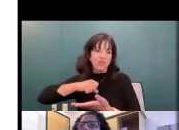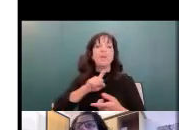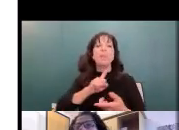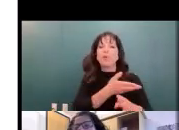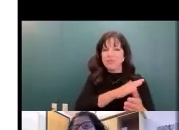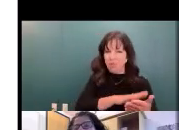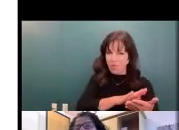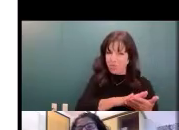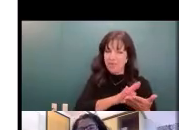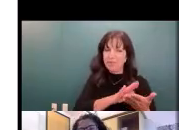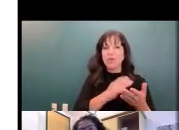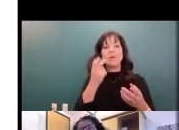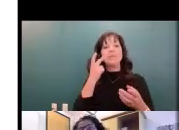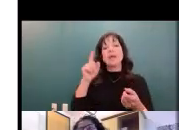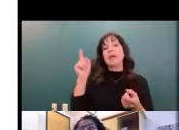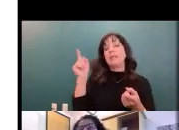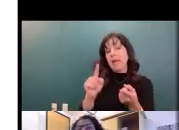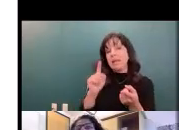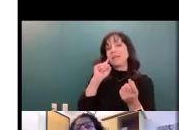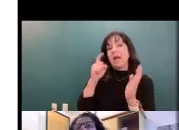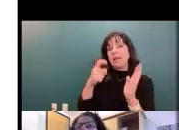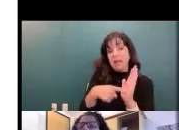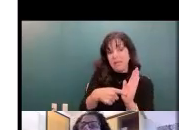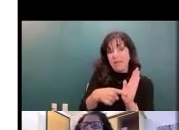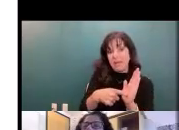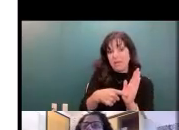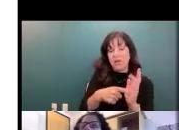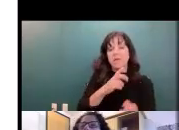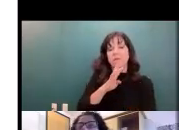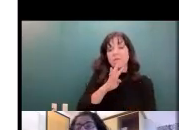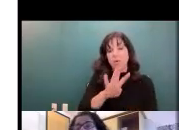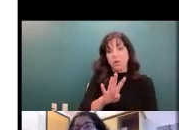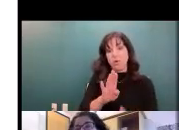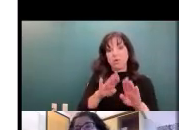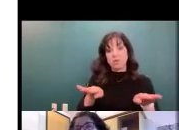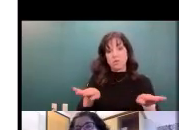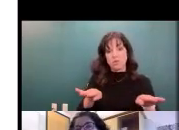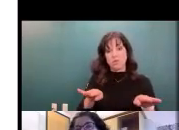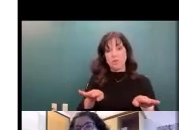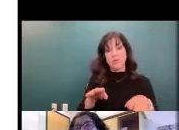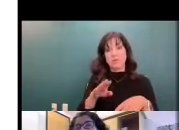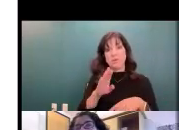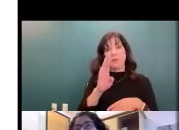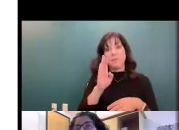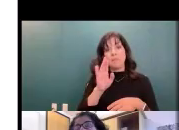see a little bit less of identification of our 4-year-old children by